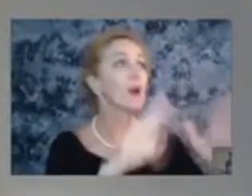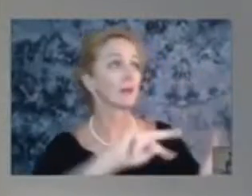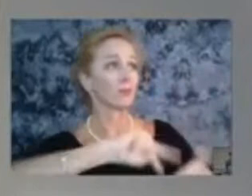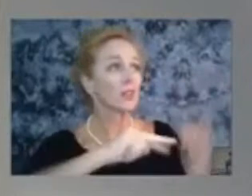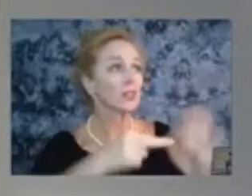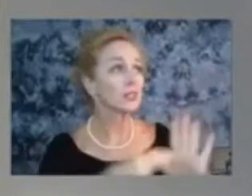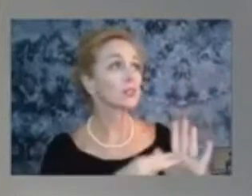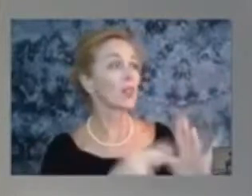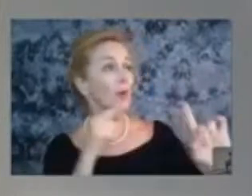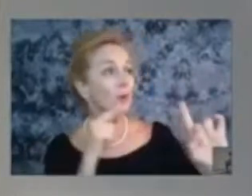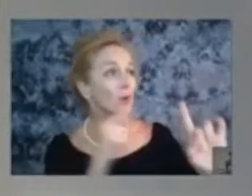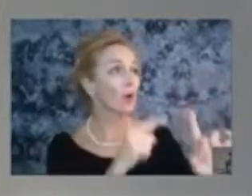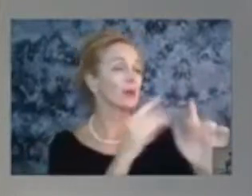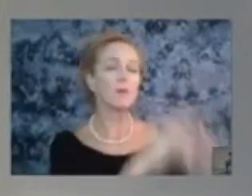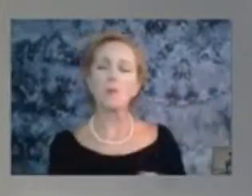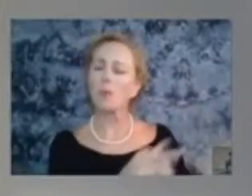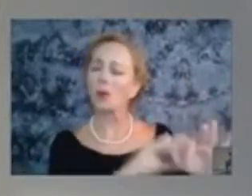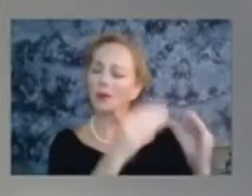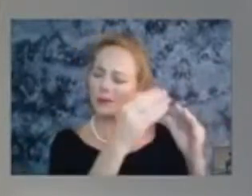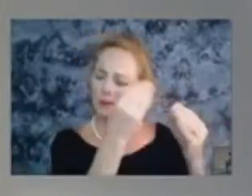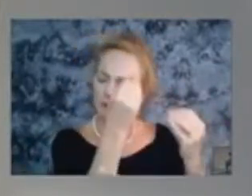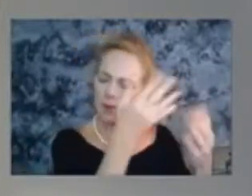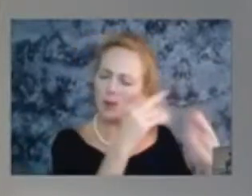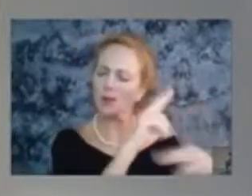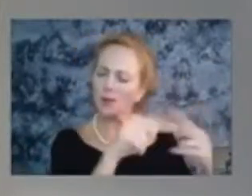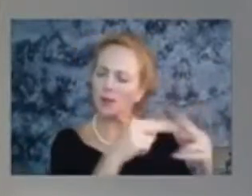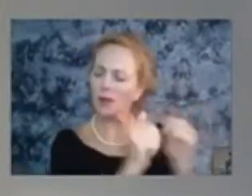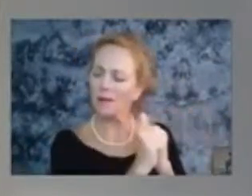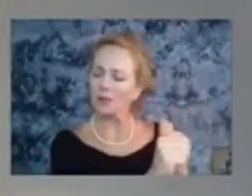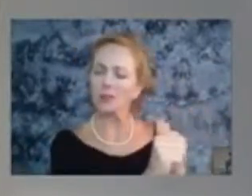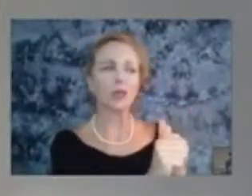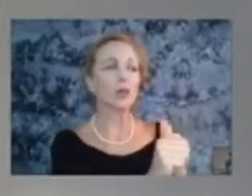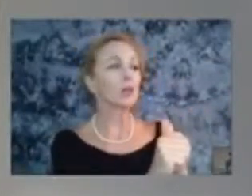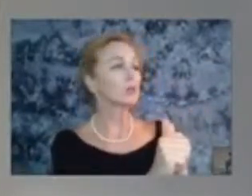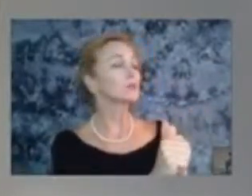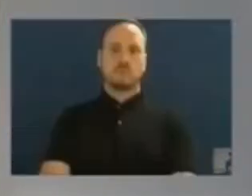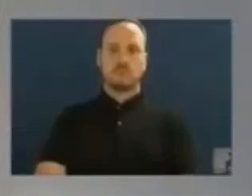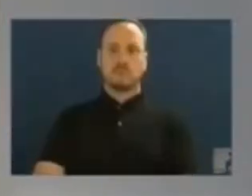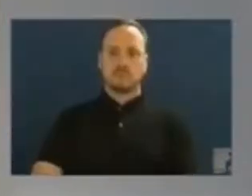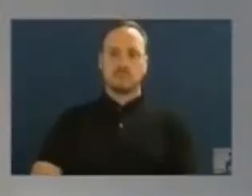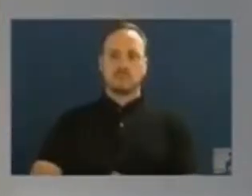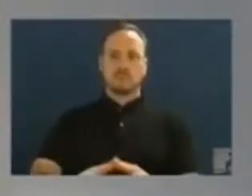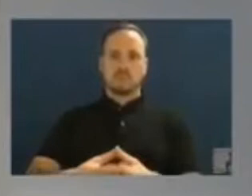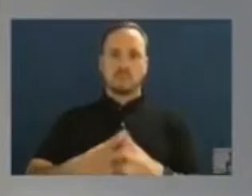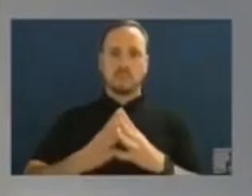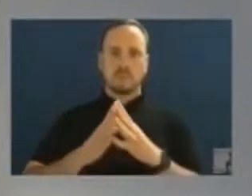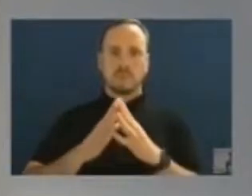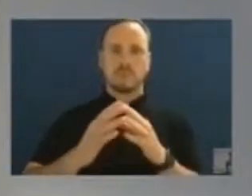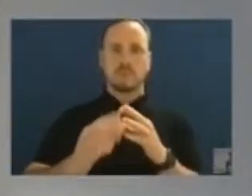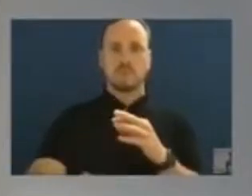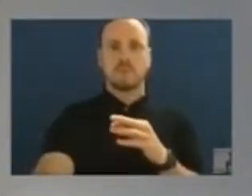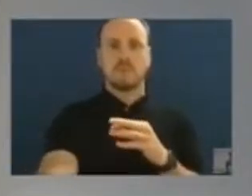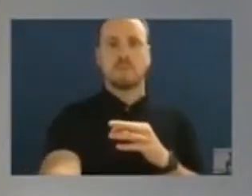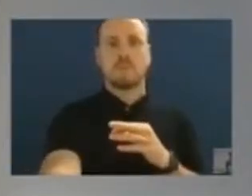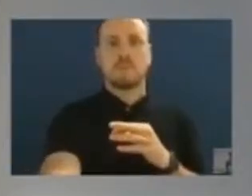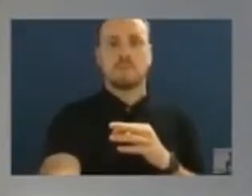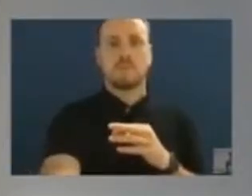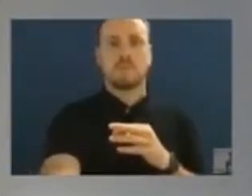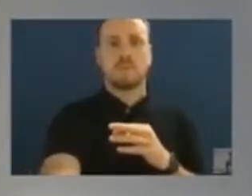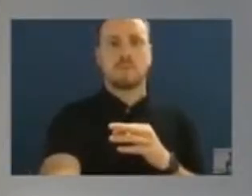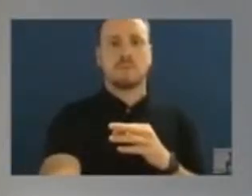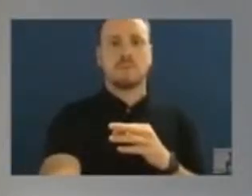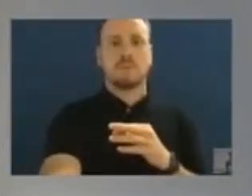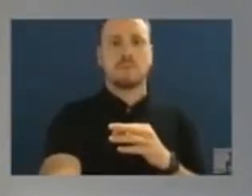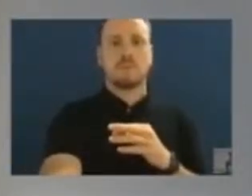getting crucial information, especially along the lines of social justice, to students there. But I think what we would really need